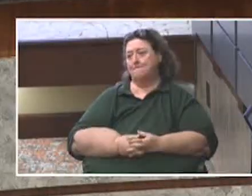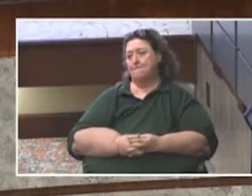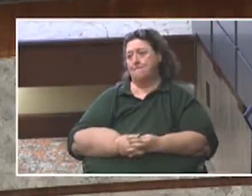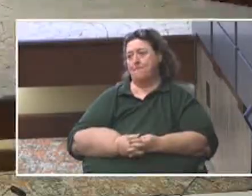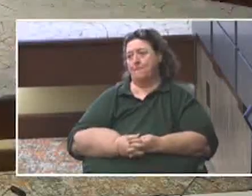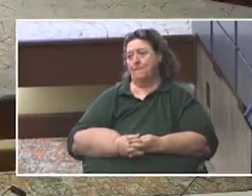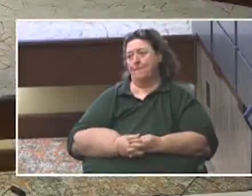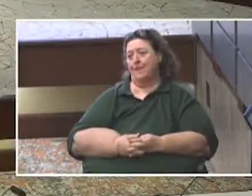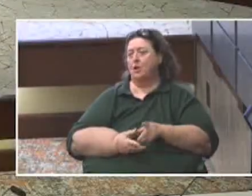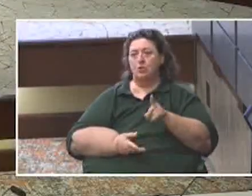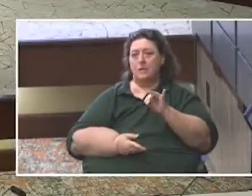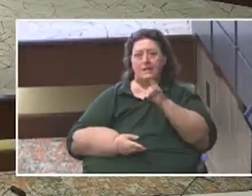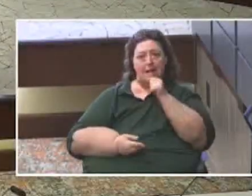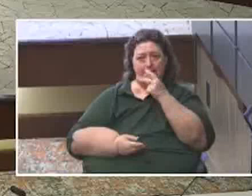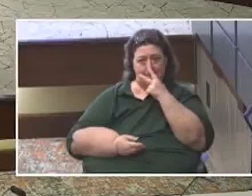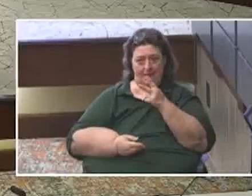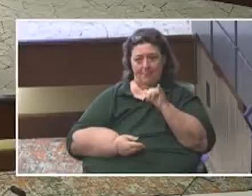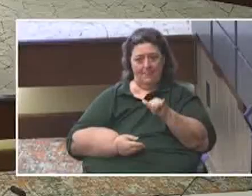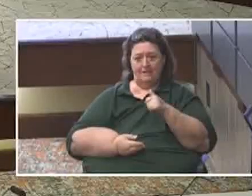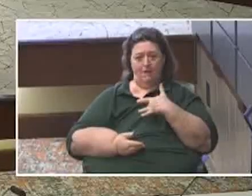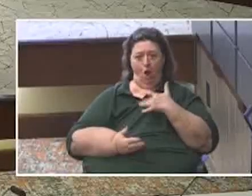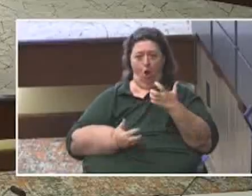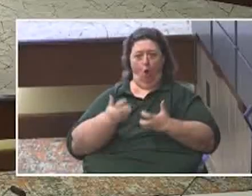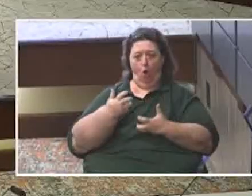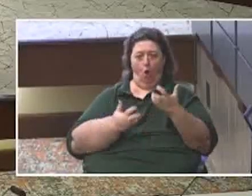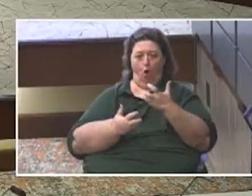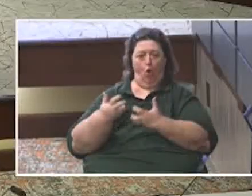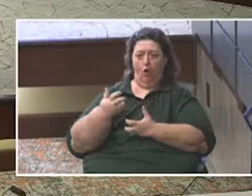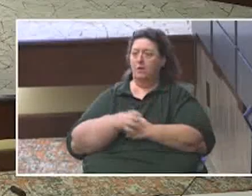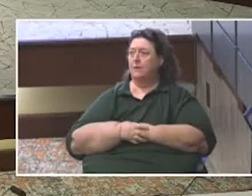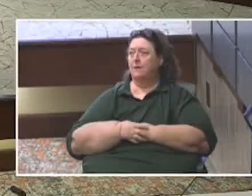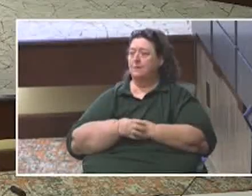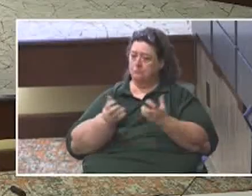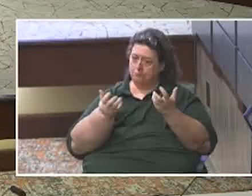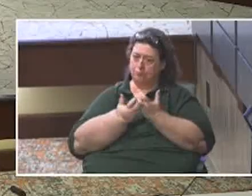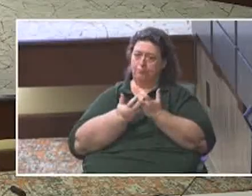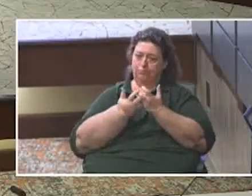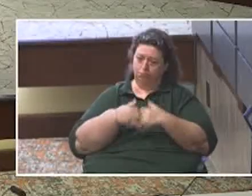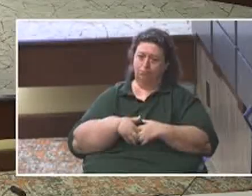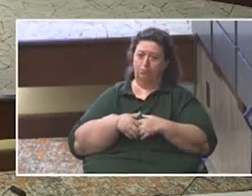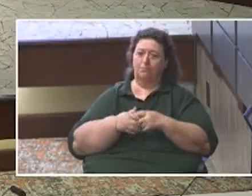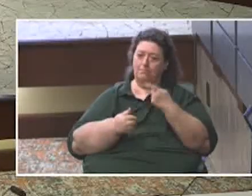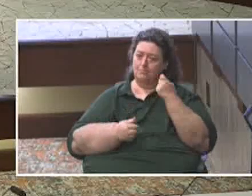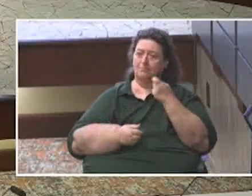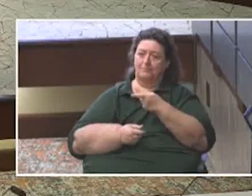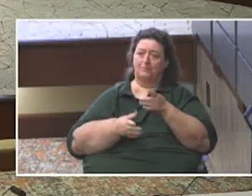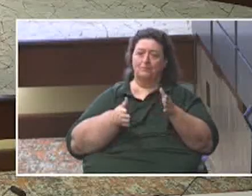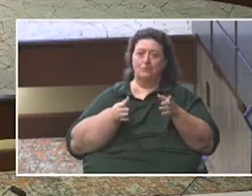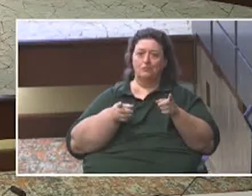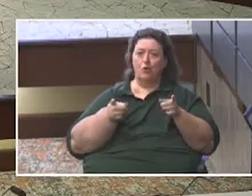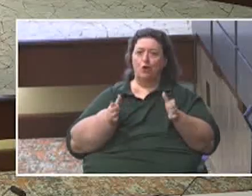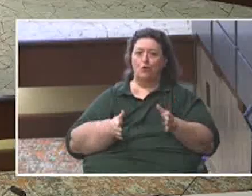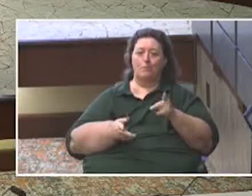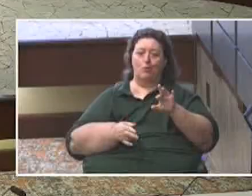You did not see this when it was disorganized. You only know the fantastic work that Director Price does. All